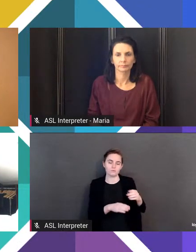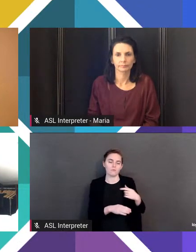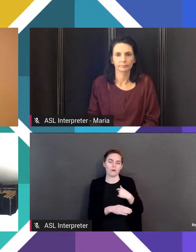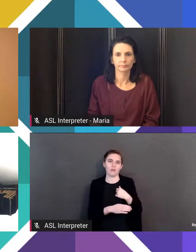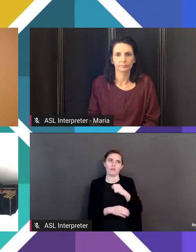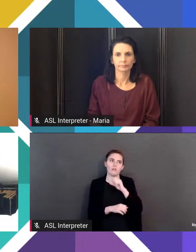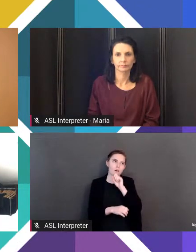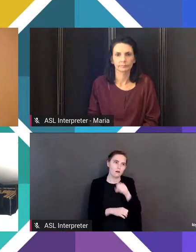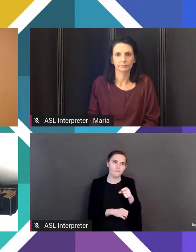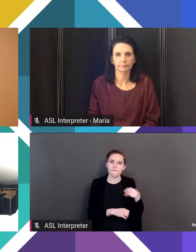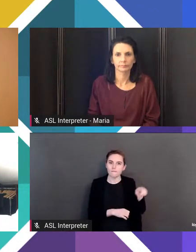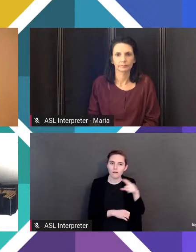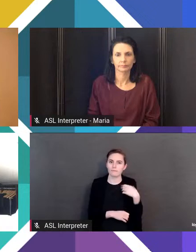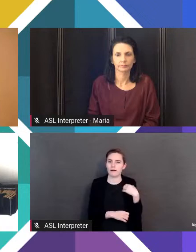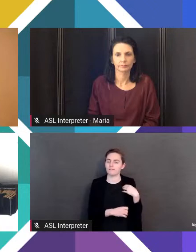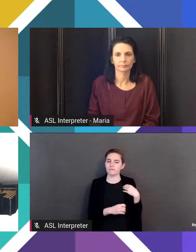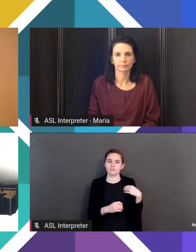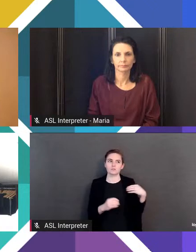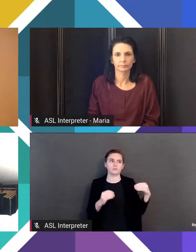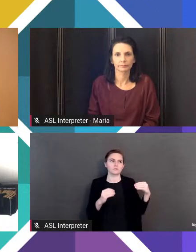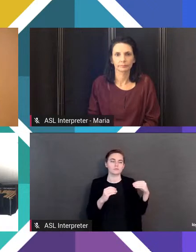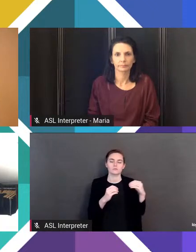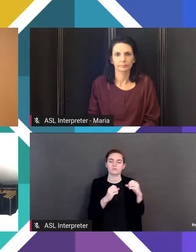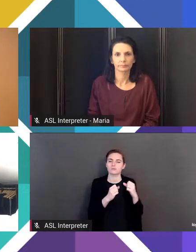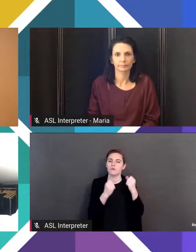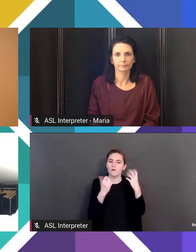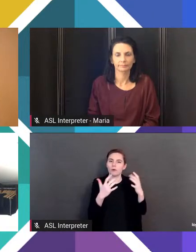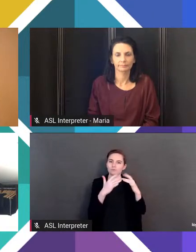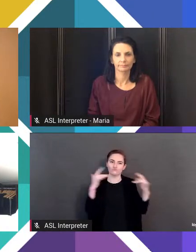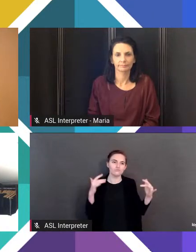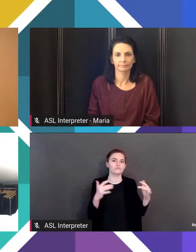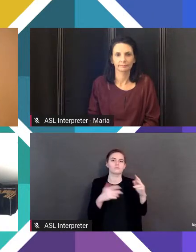a different array of, you know, types of music there.